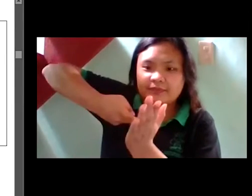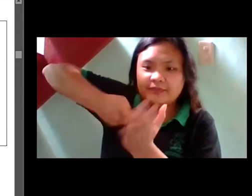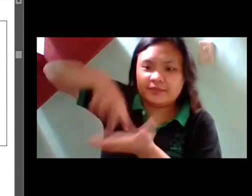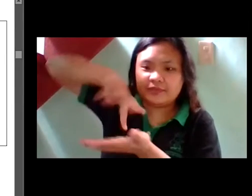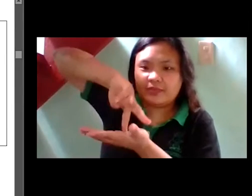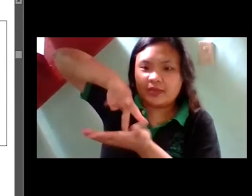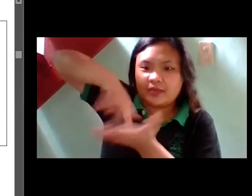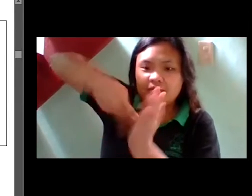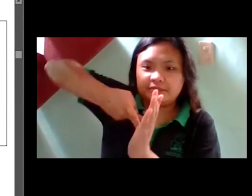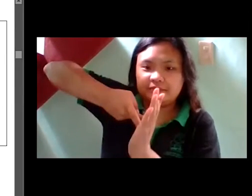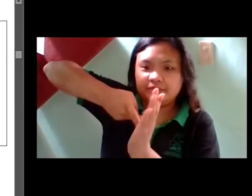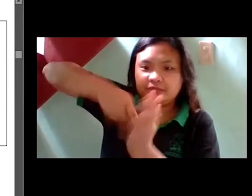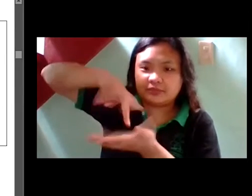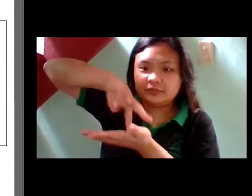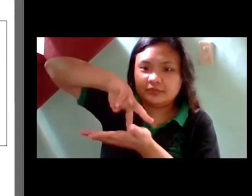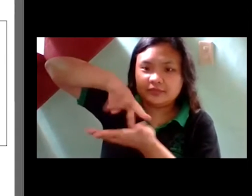Compass.